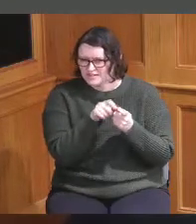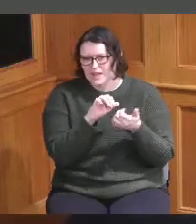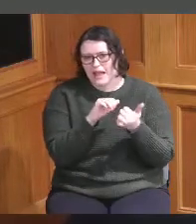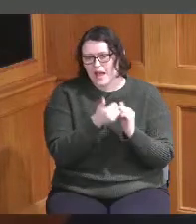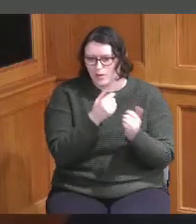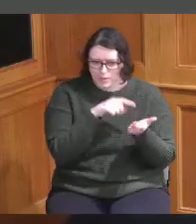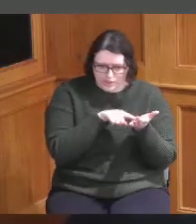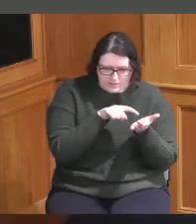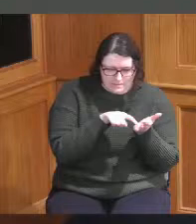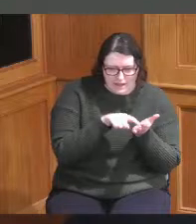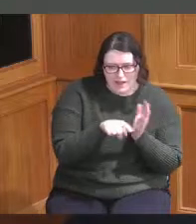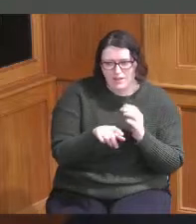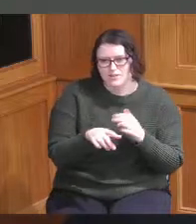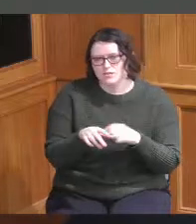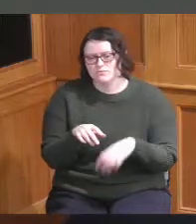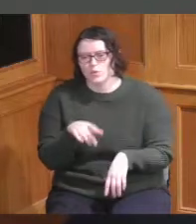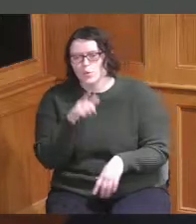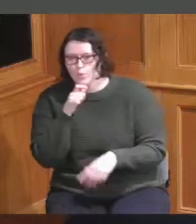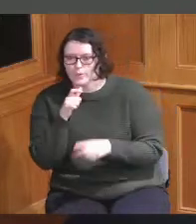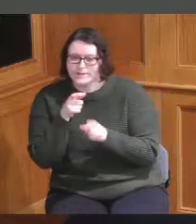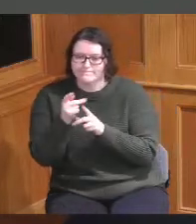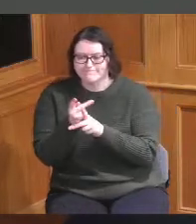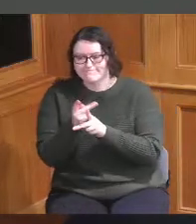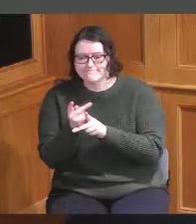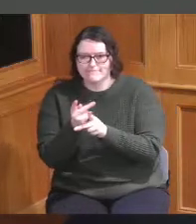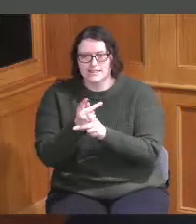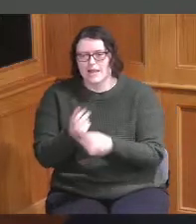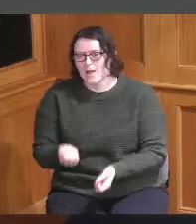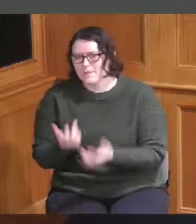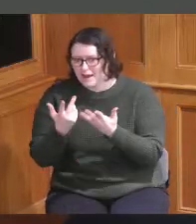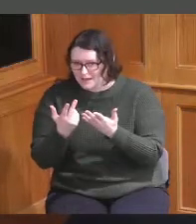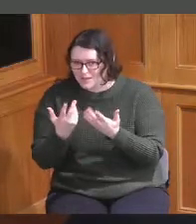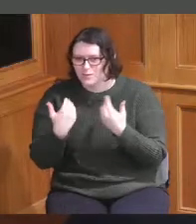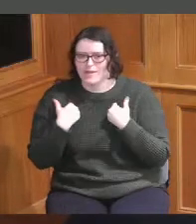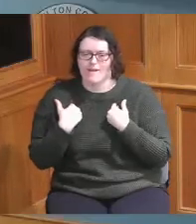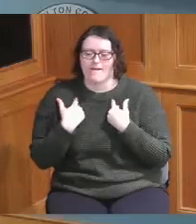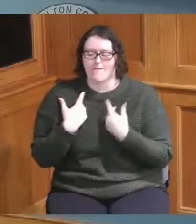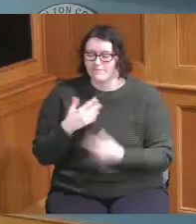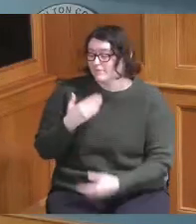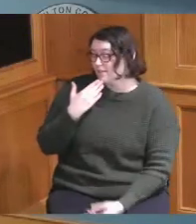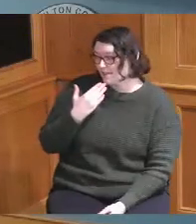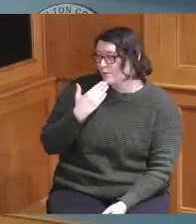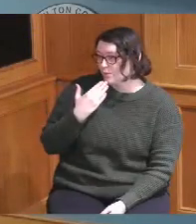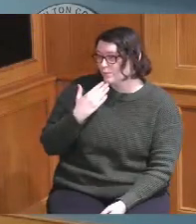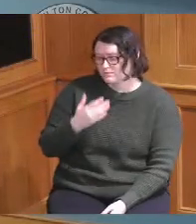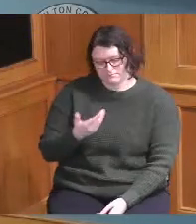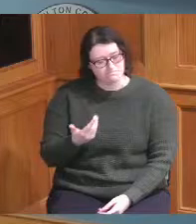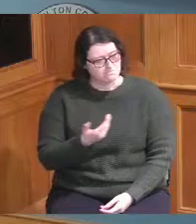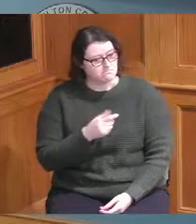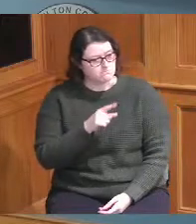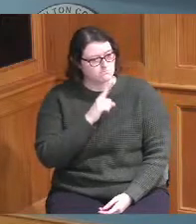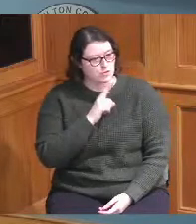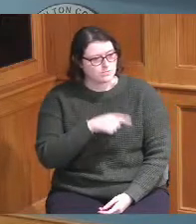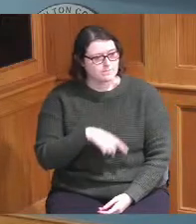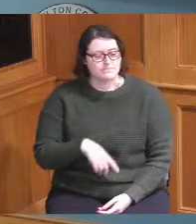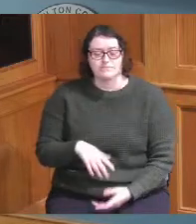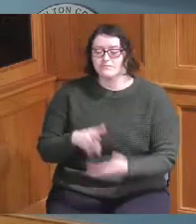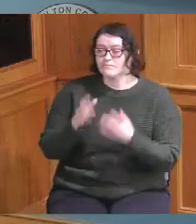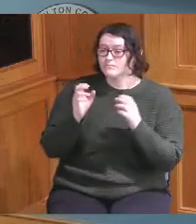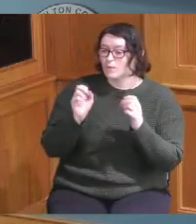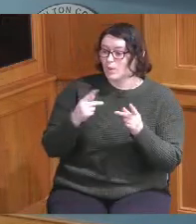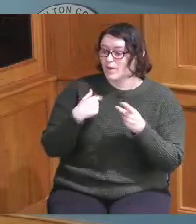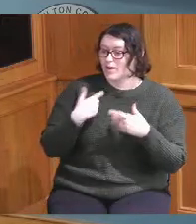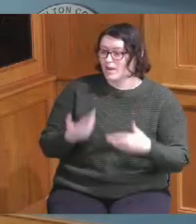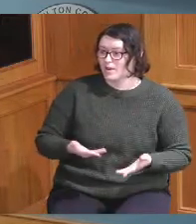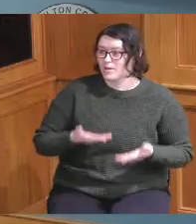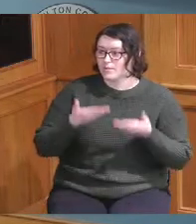work, how we go about maintaining them, number of hydrants, all that type of thing. okay, thank you. You're welcome. Very good, thank you. I'm going to make a motion